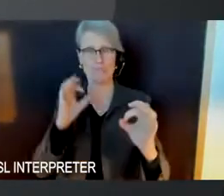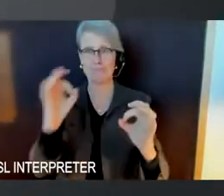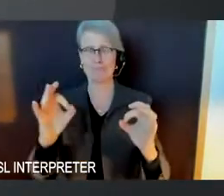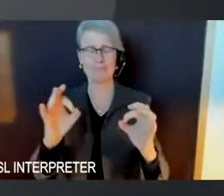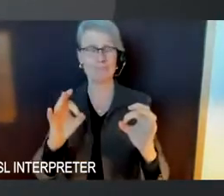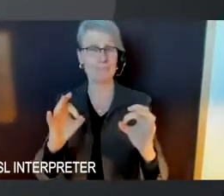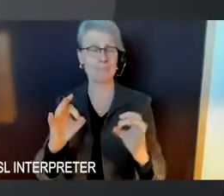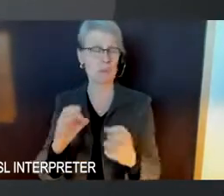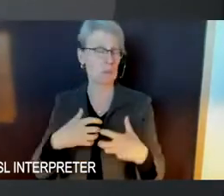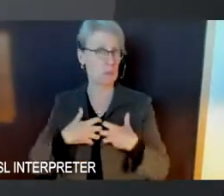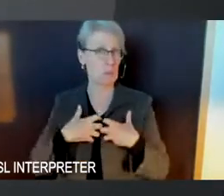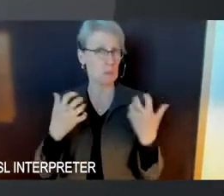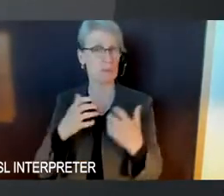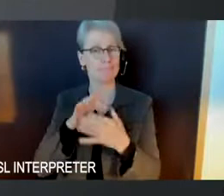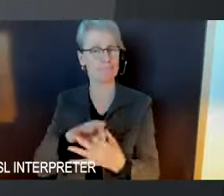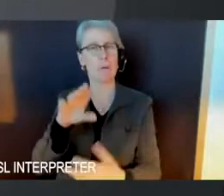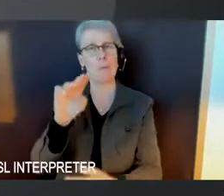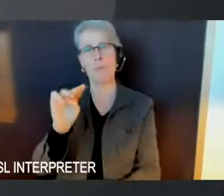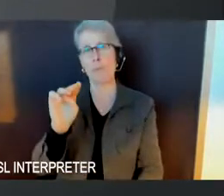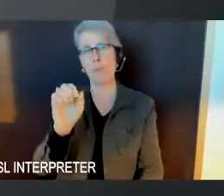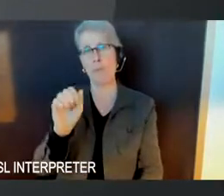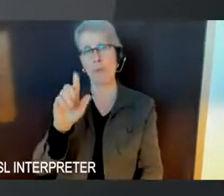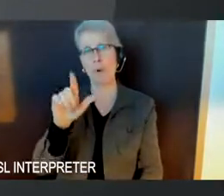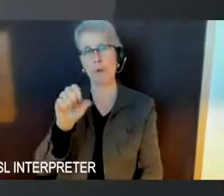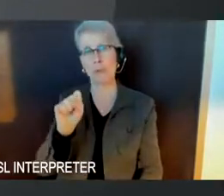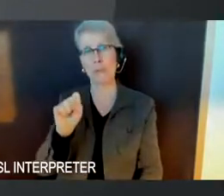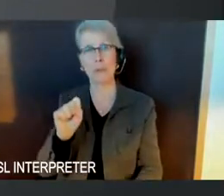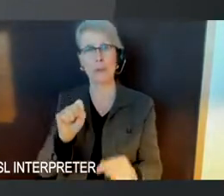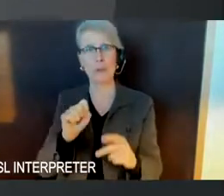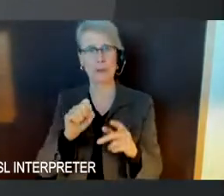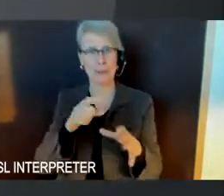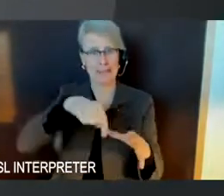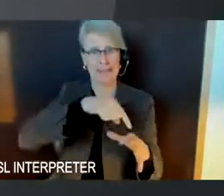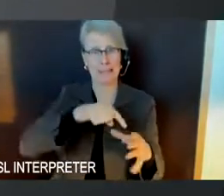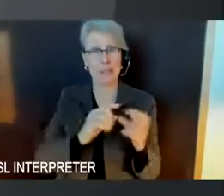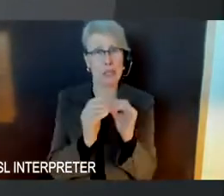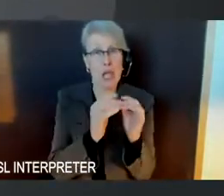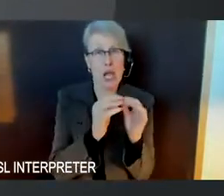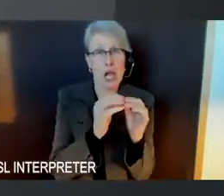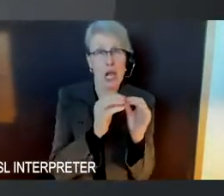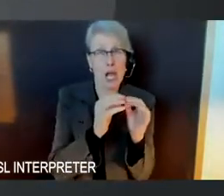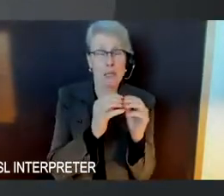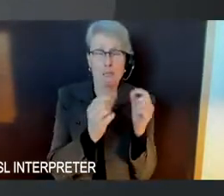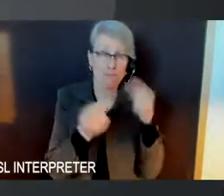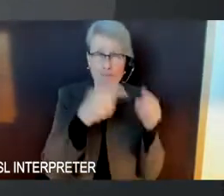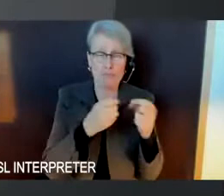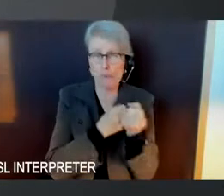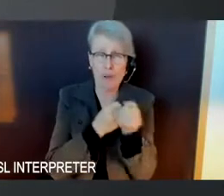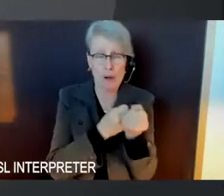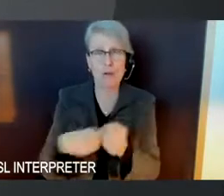are 2 bubbles of that moral outrage where people are internally talking to each other